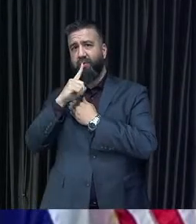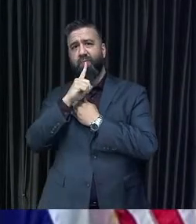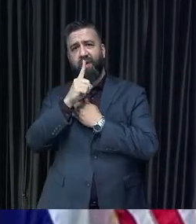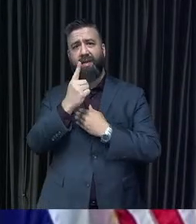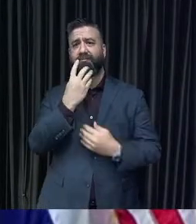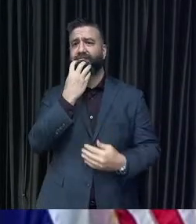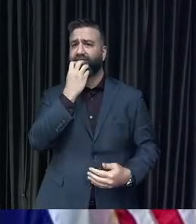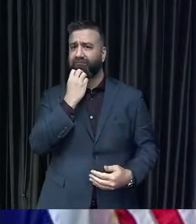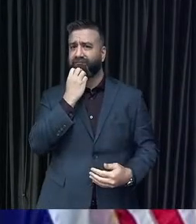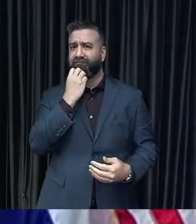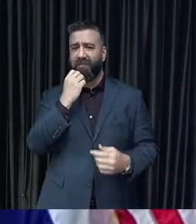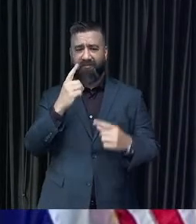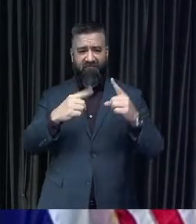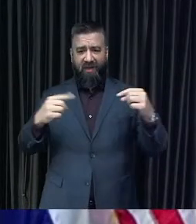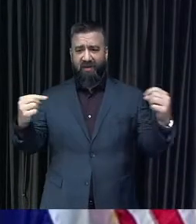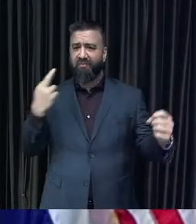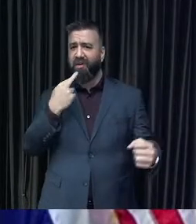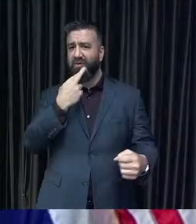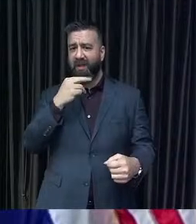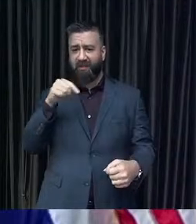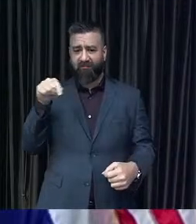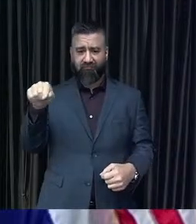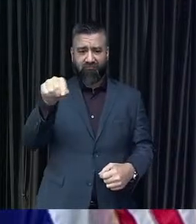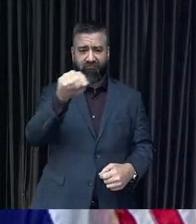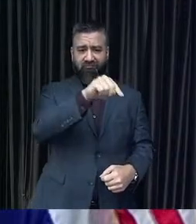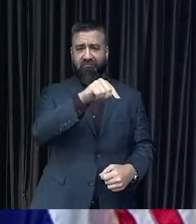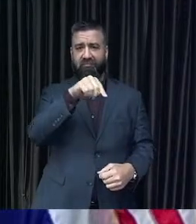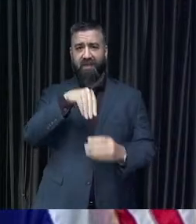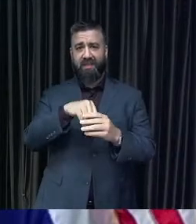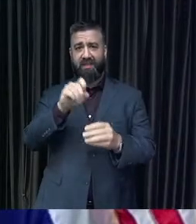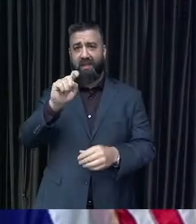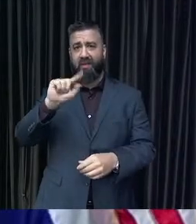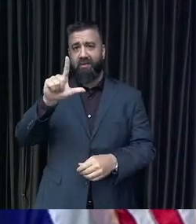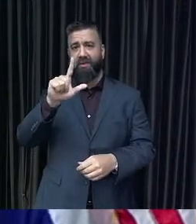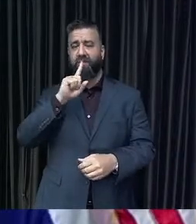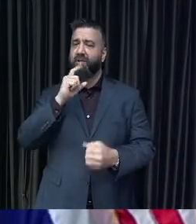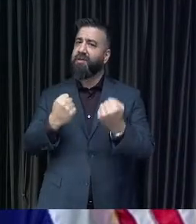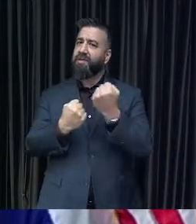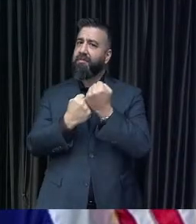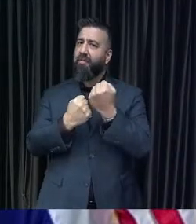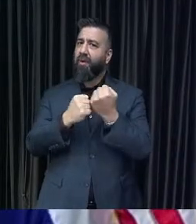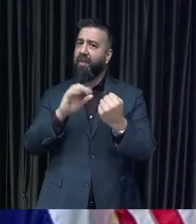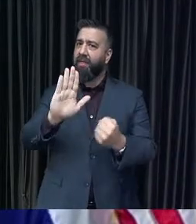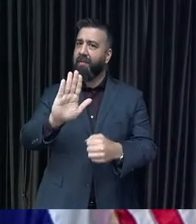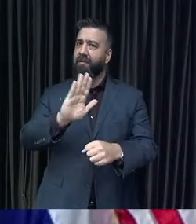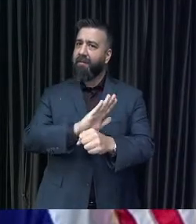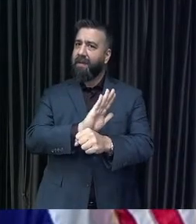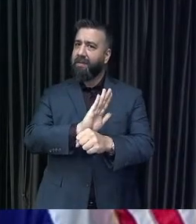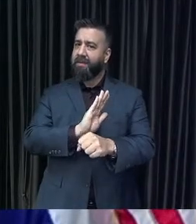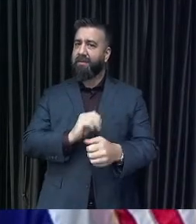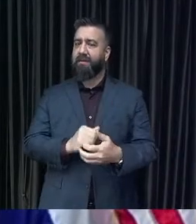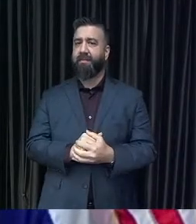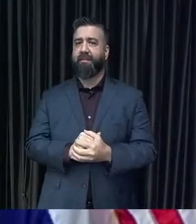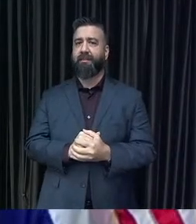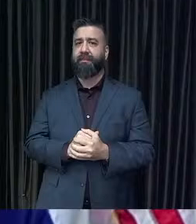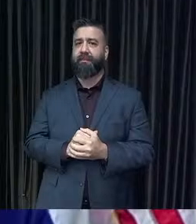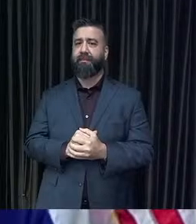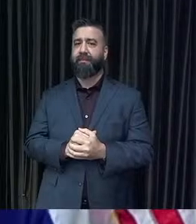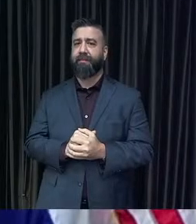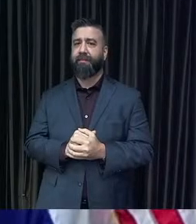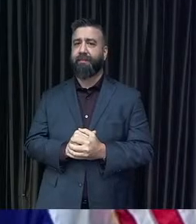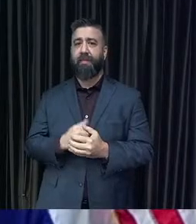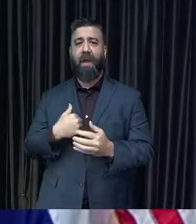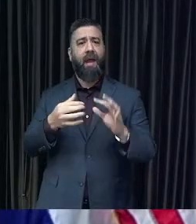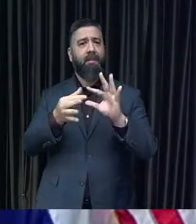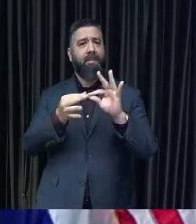dynamic restaurant scene in St. Louis County to support those local businesses as they weather the COVID storms.